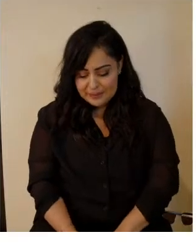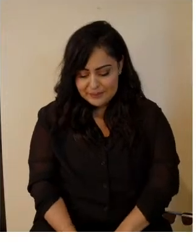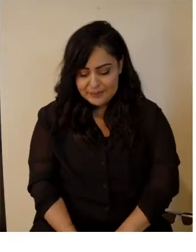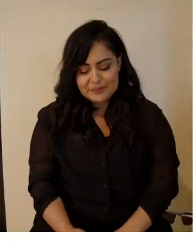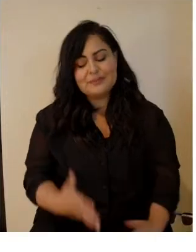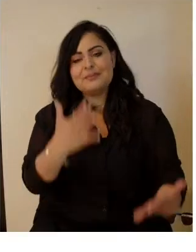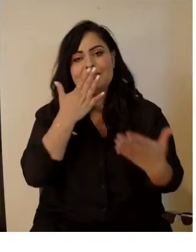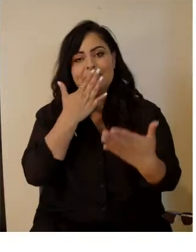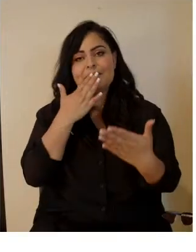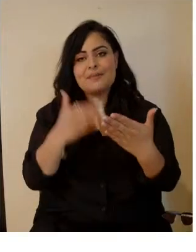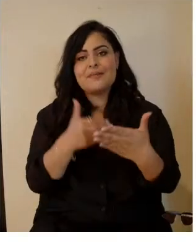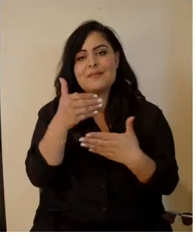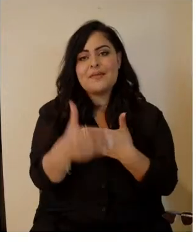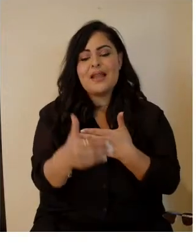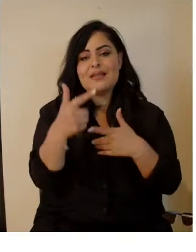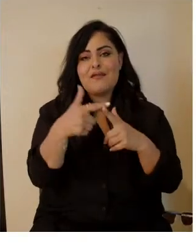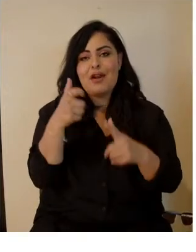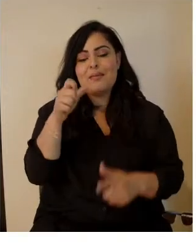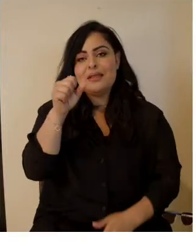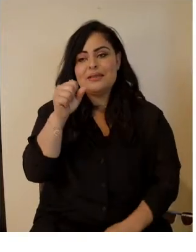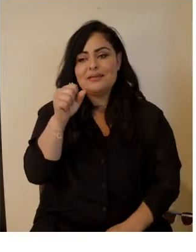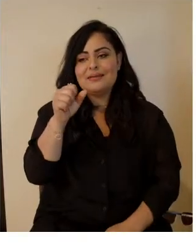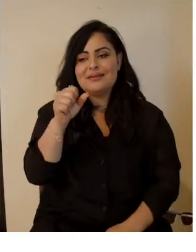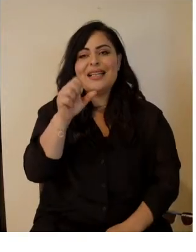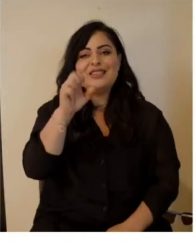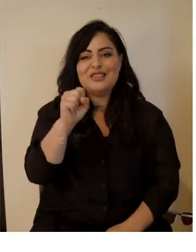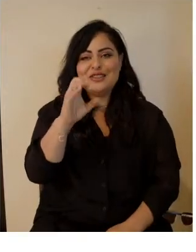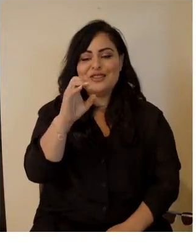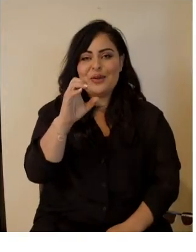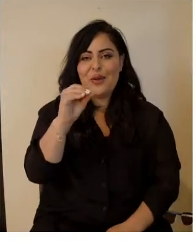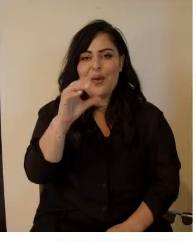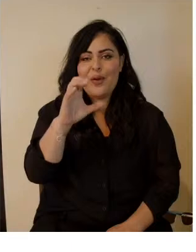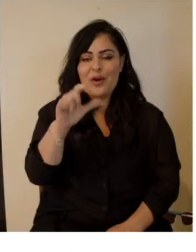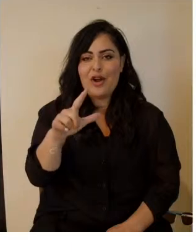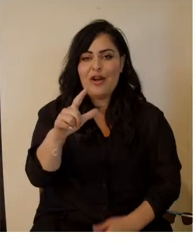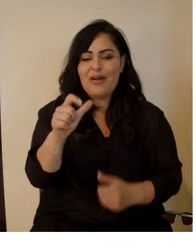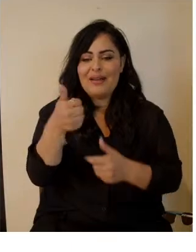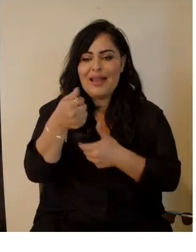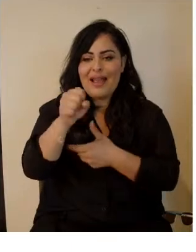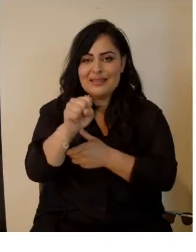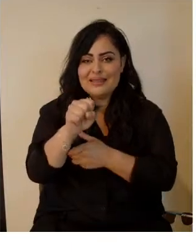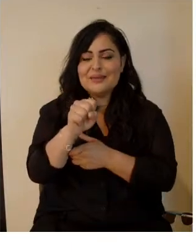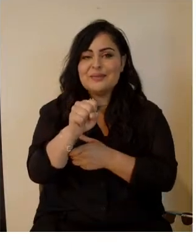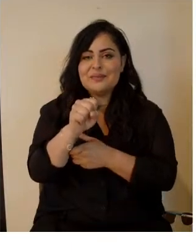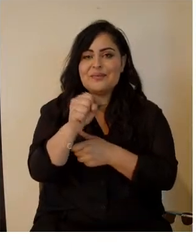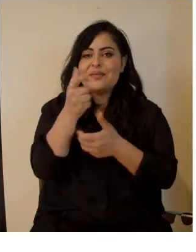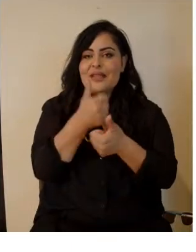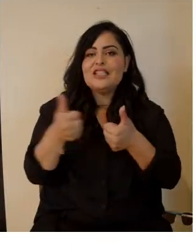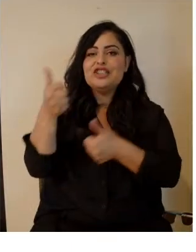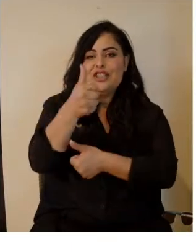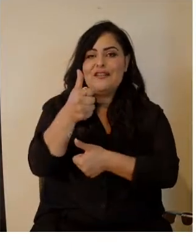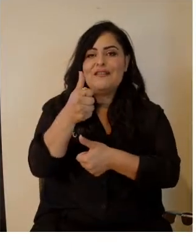Thank you, guys. Next, we'll have from SoCal Gas, Roger Schwitzky, the Chief Infrastructure.